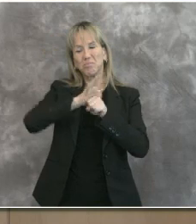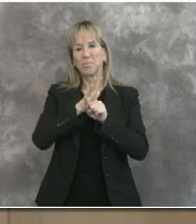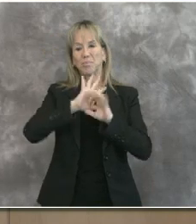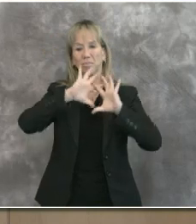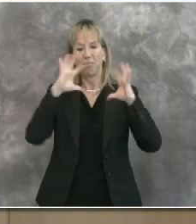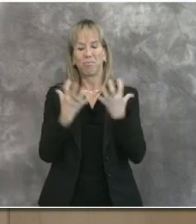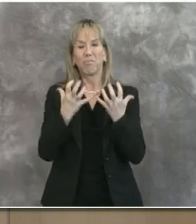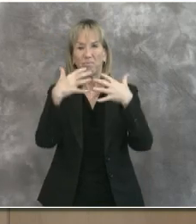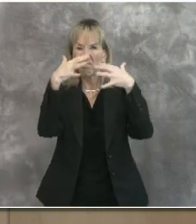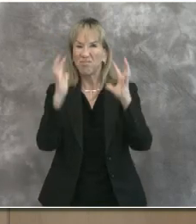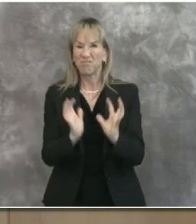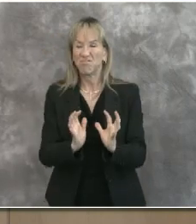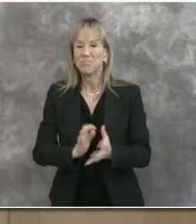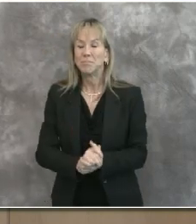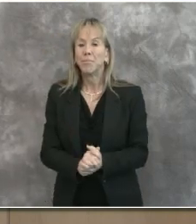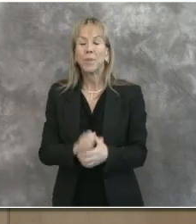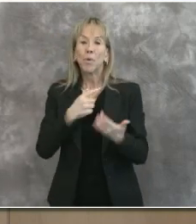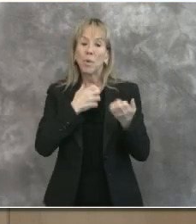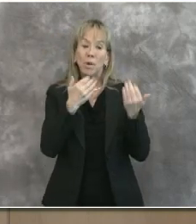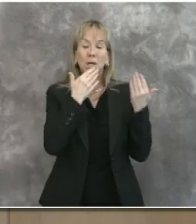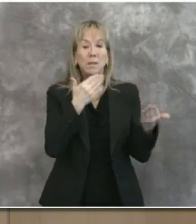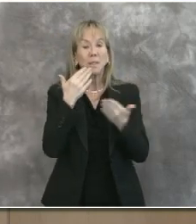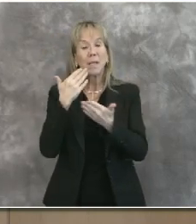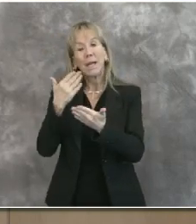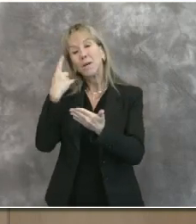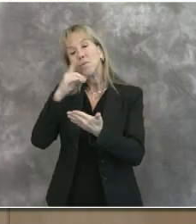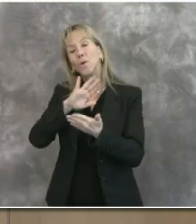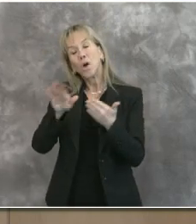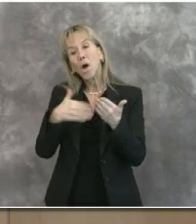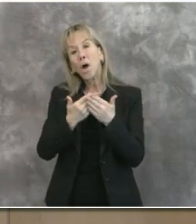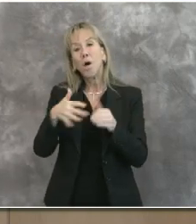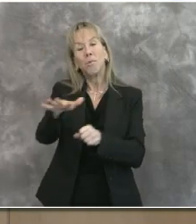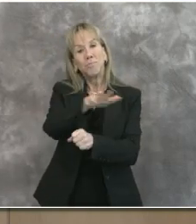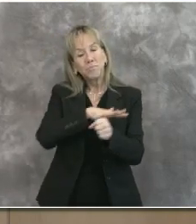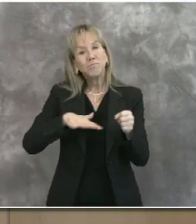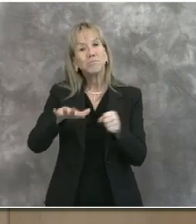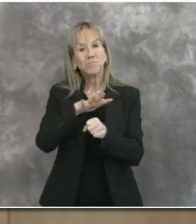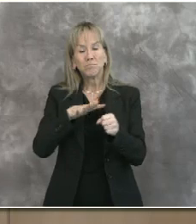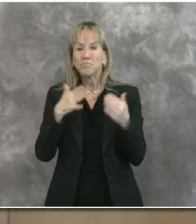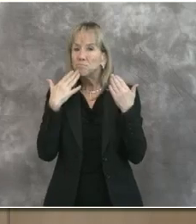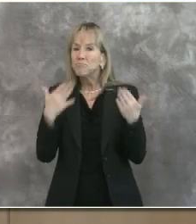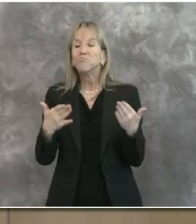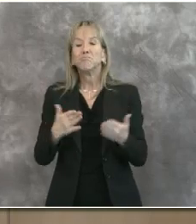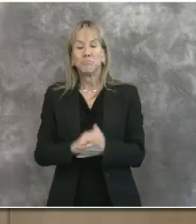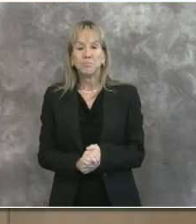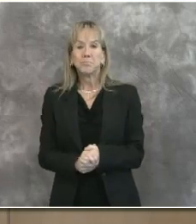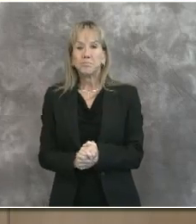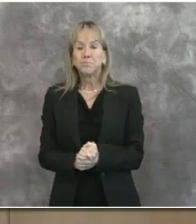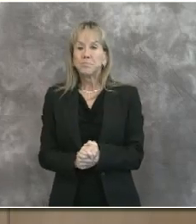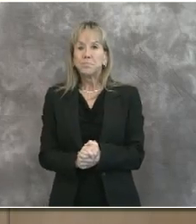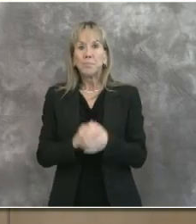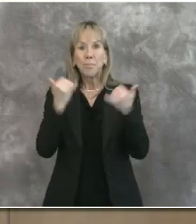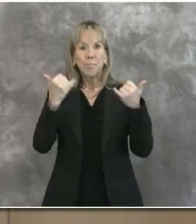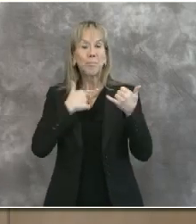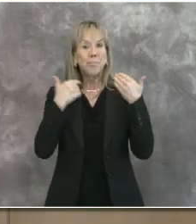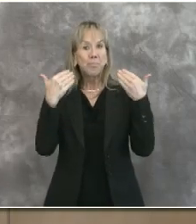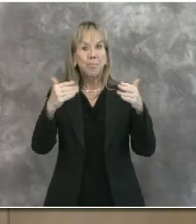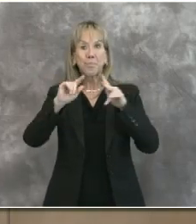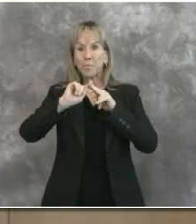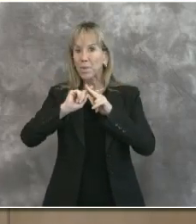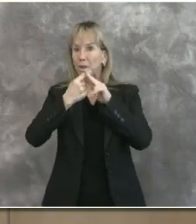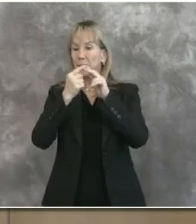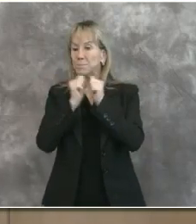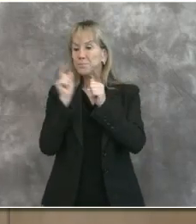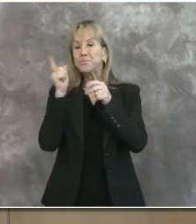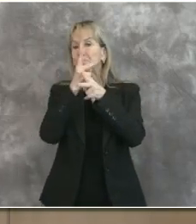what they're doing in their districts and for the entire county of San Diego. With that, we'll go ahead and get started with the report, starting off with